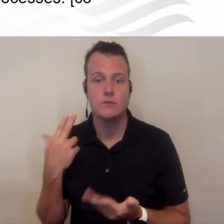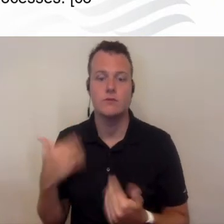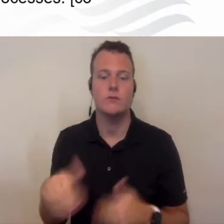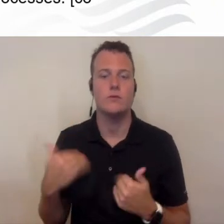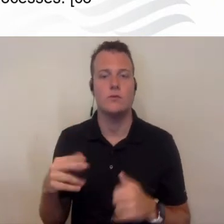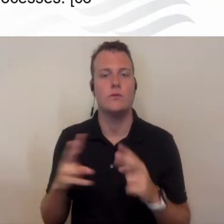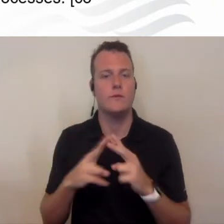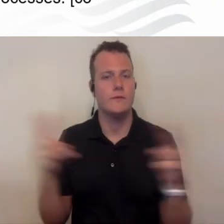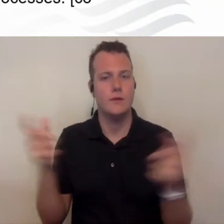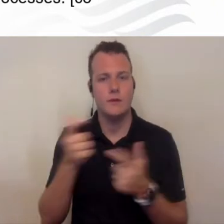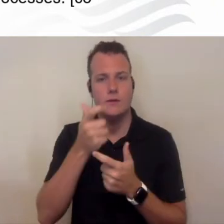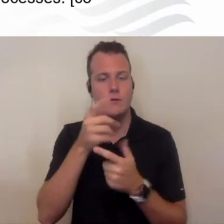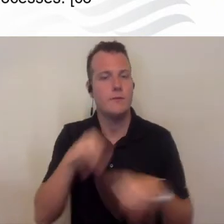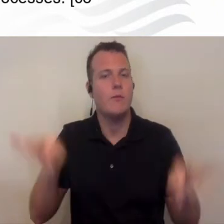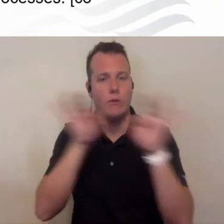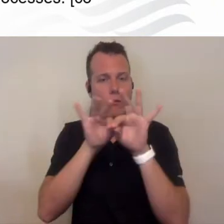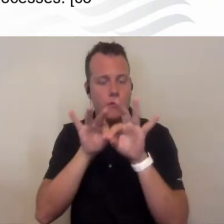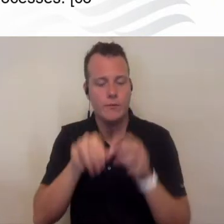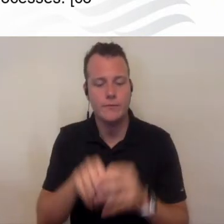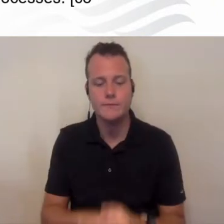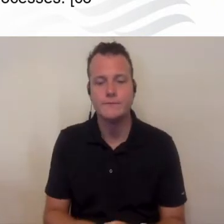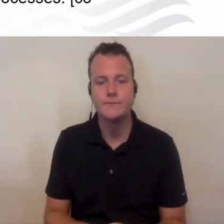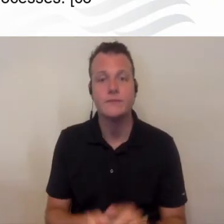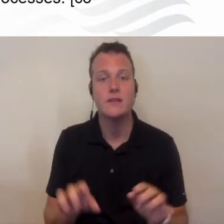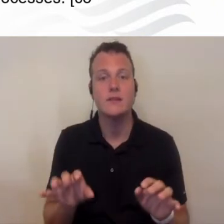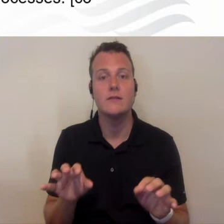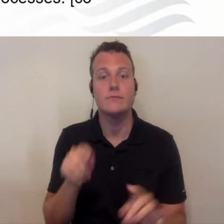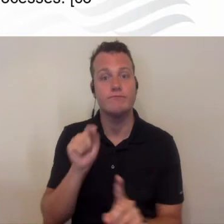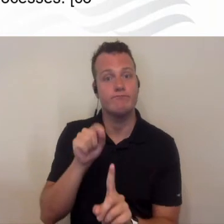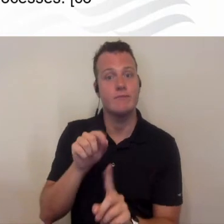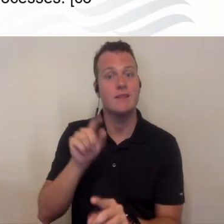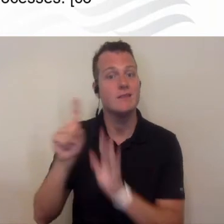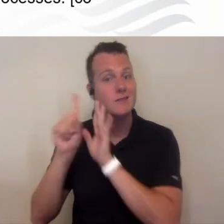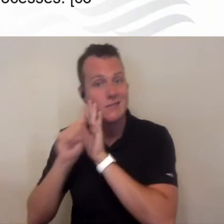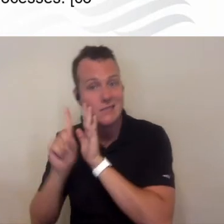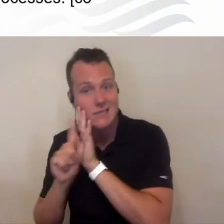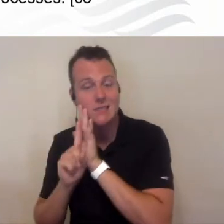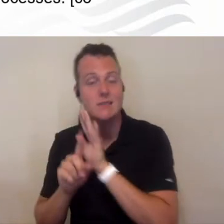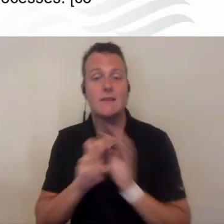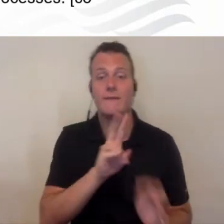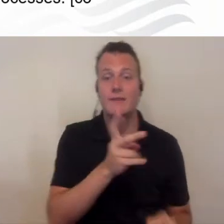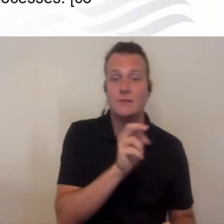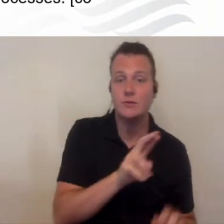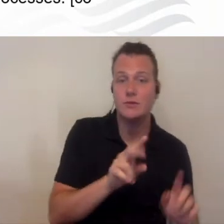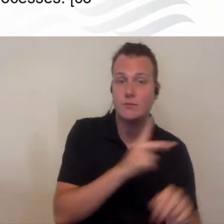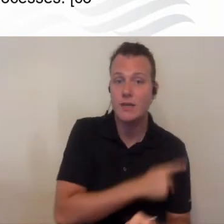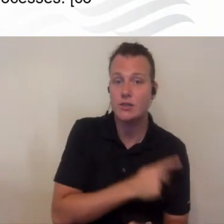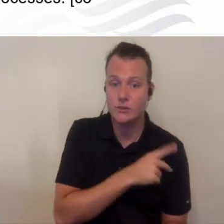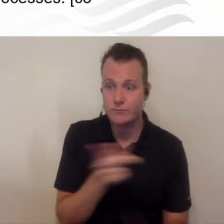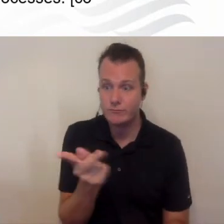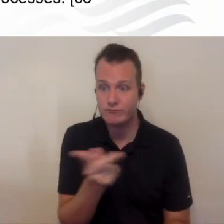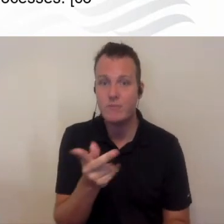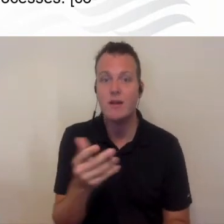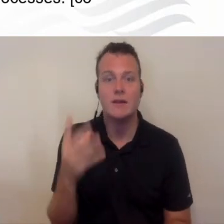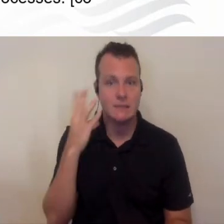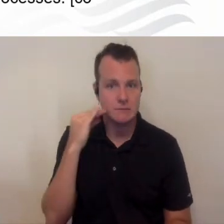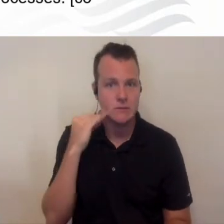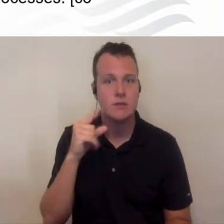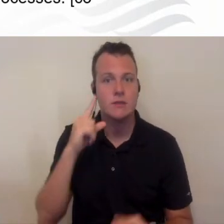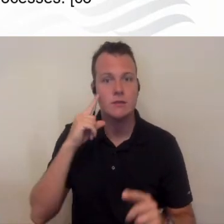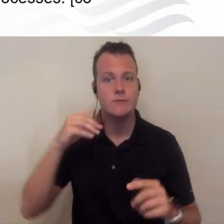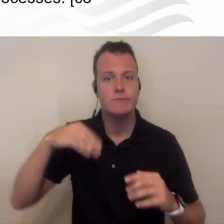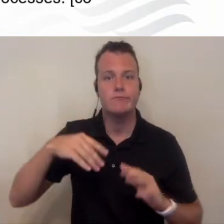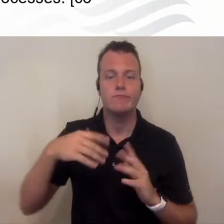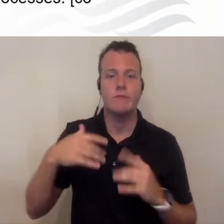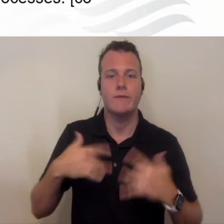things. Falls risk is very important, and also especially with tinnitus and